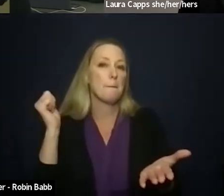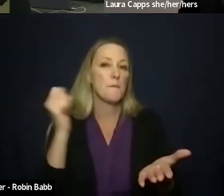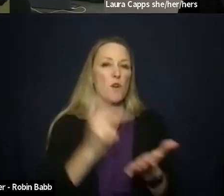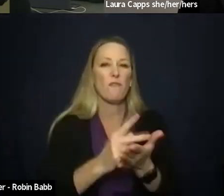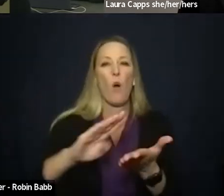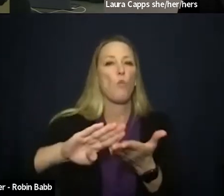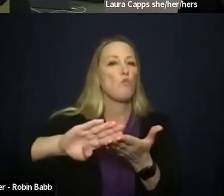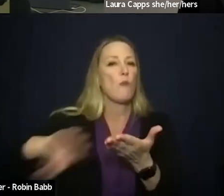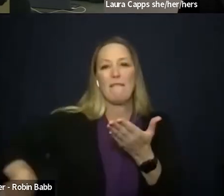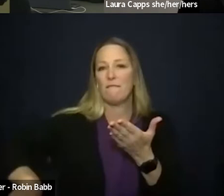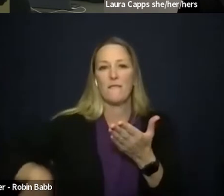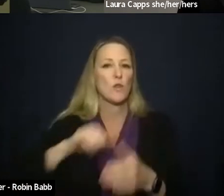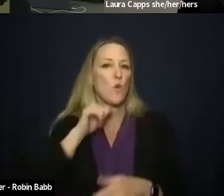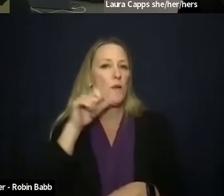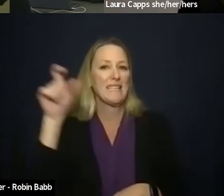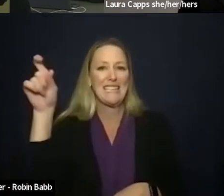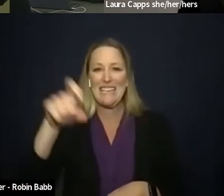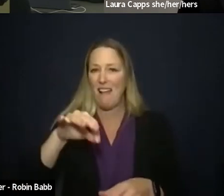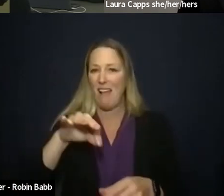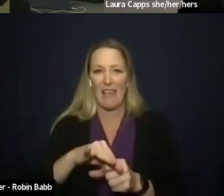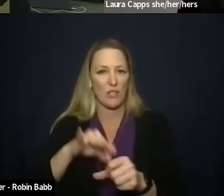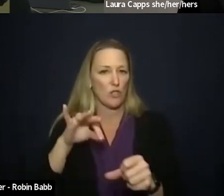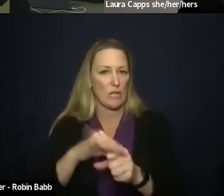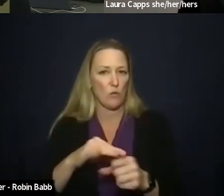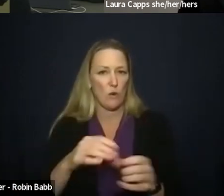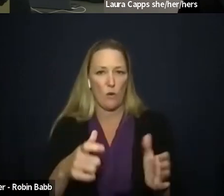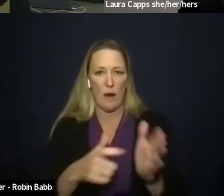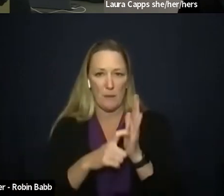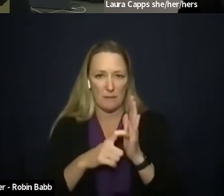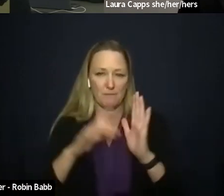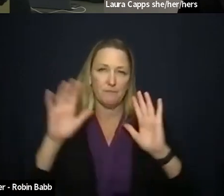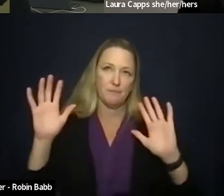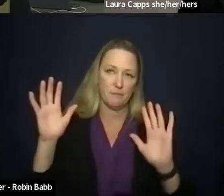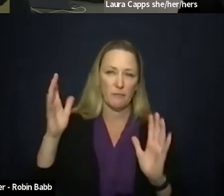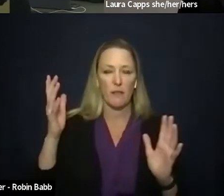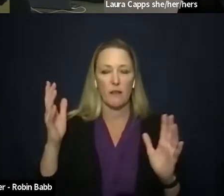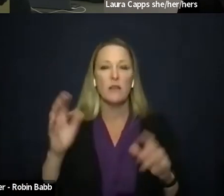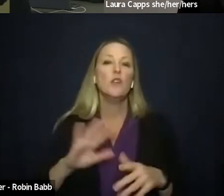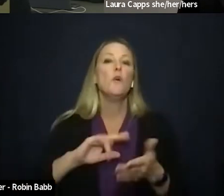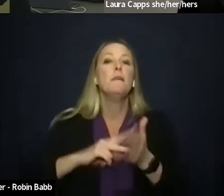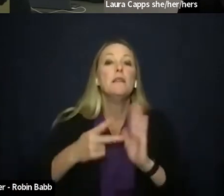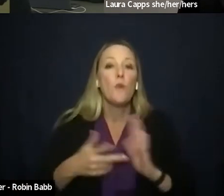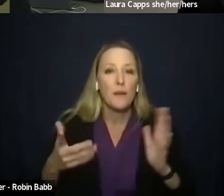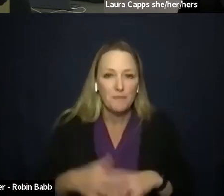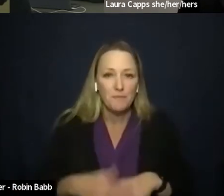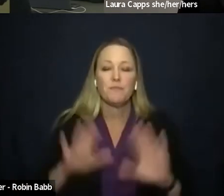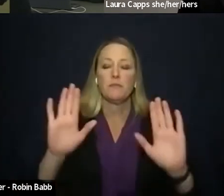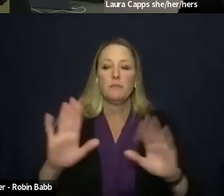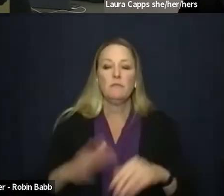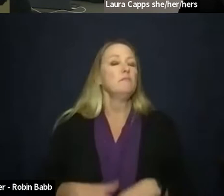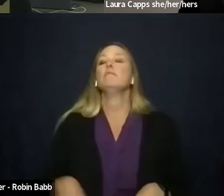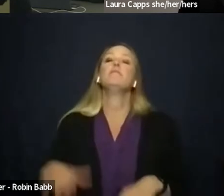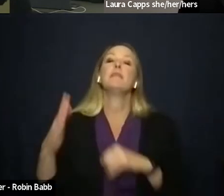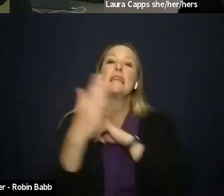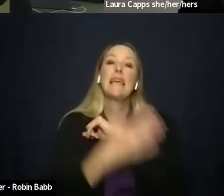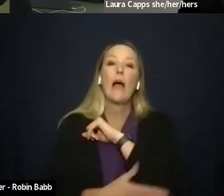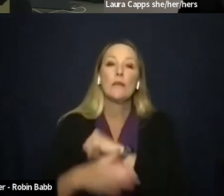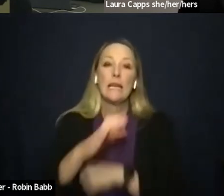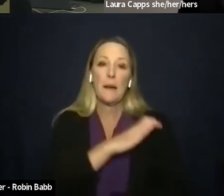requirement so what that means in some is that after the county committee action